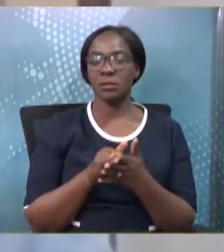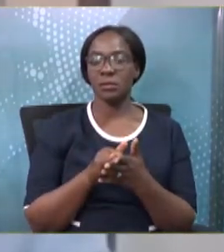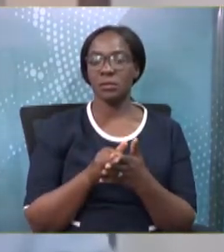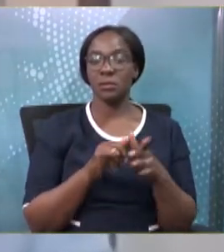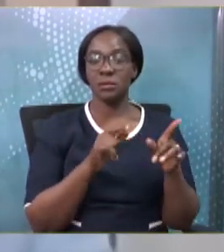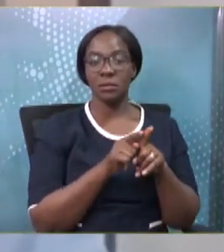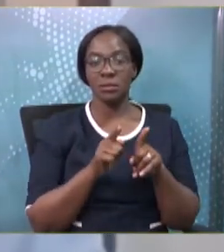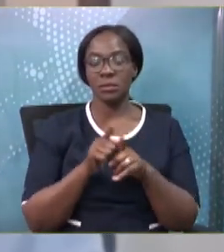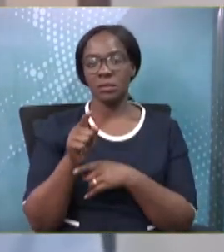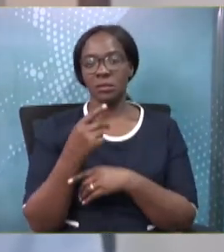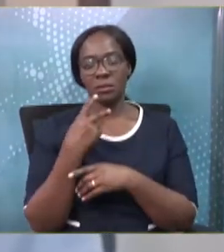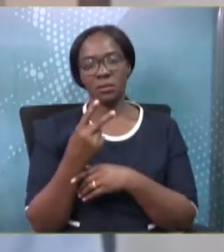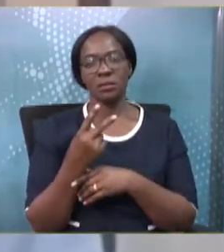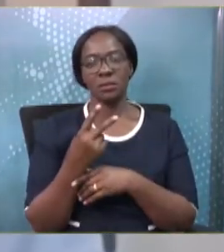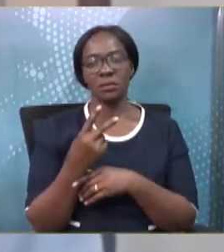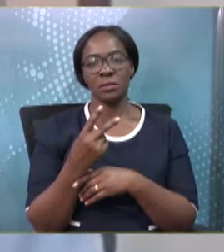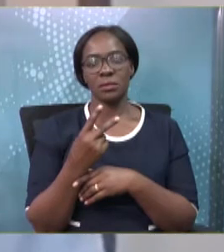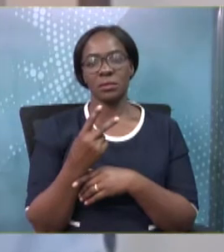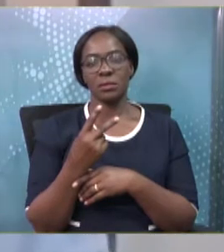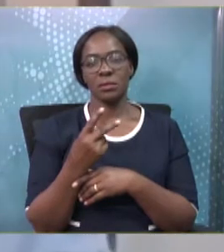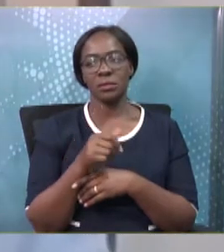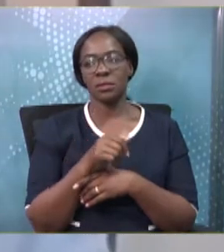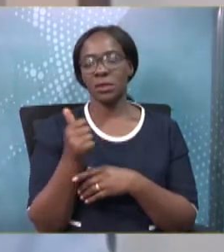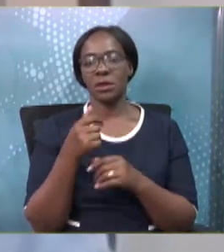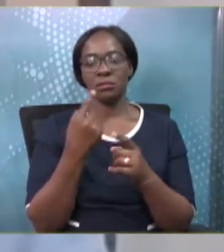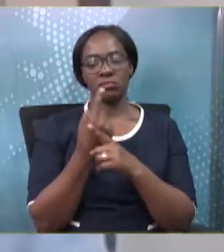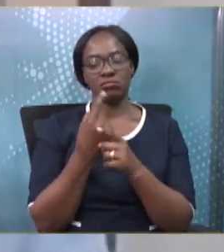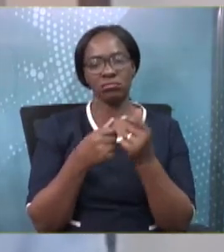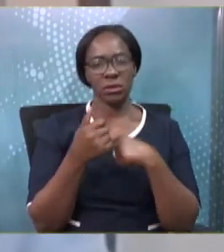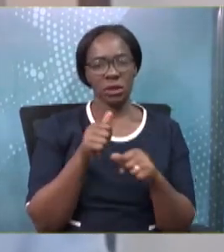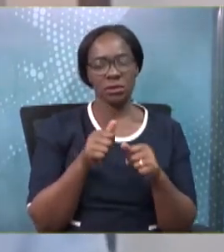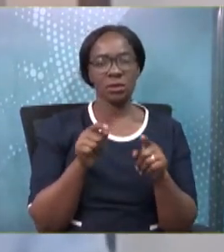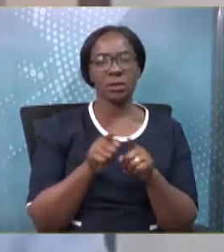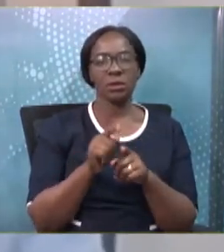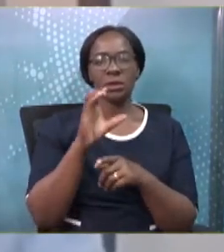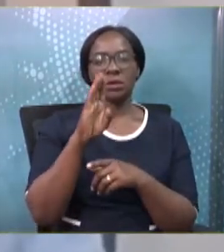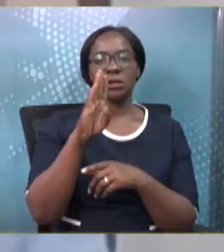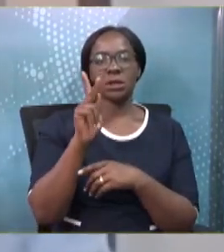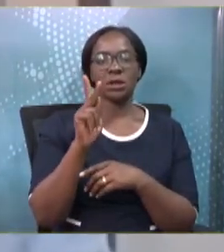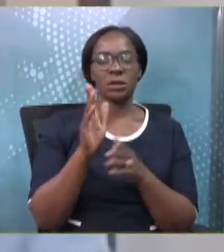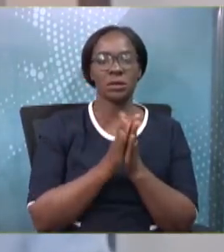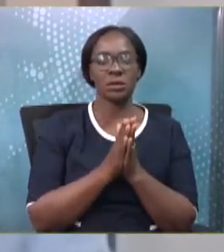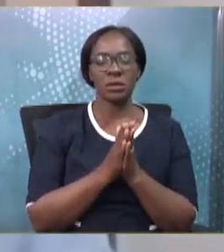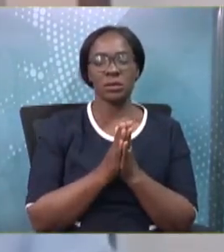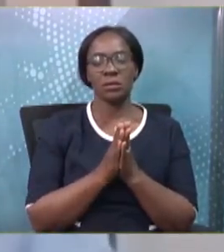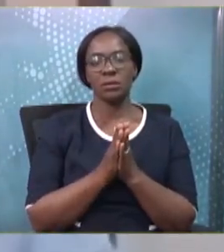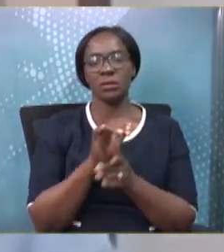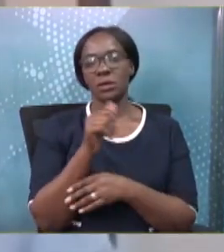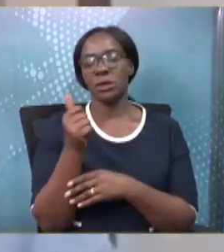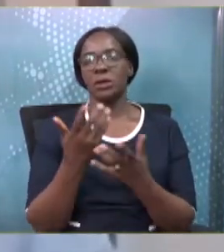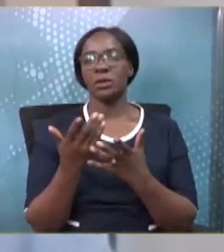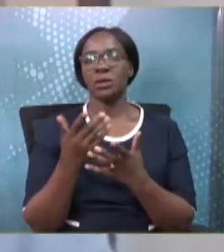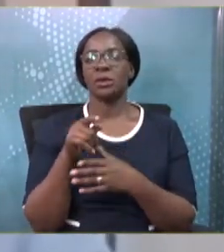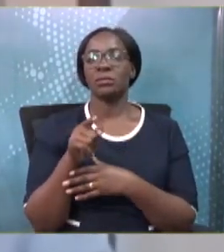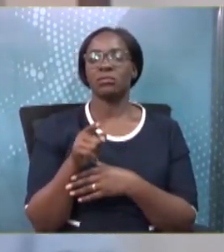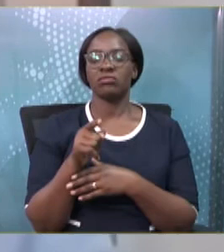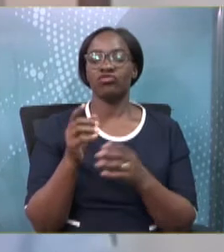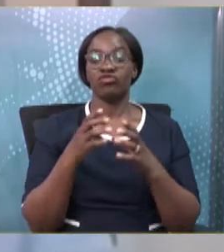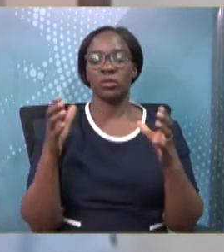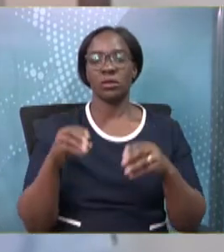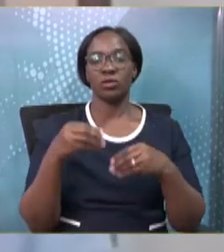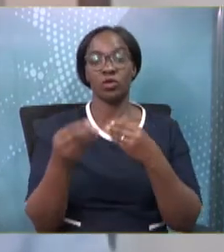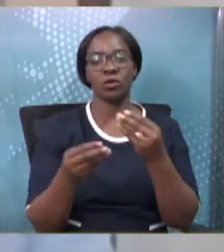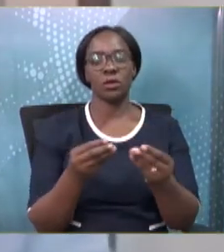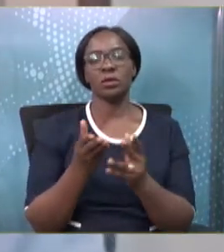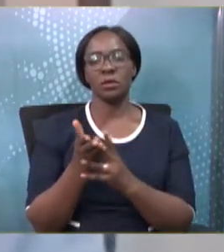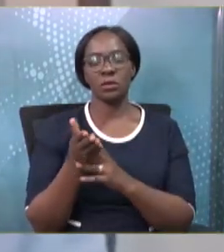Consequently, we've seen a level of proactivity in terms of the CBK and banks, where they increase provisions. So